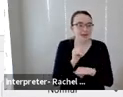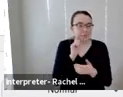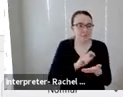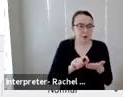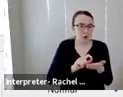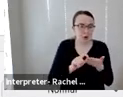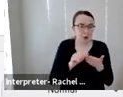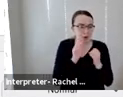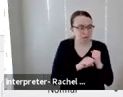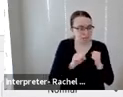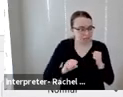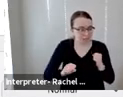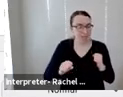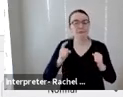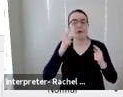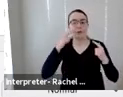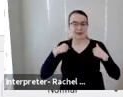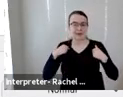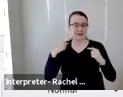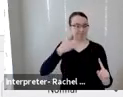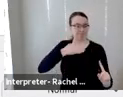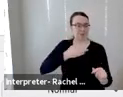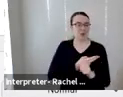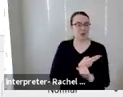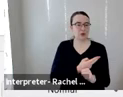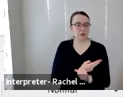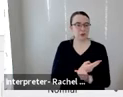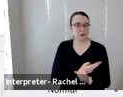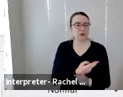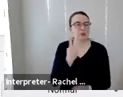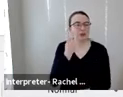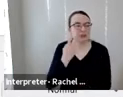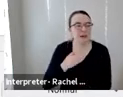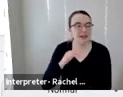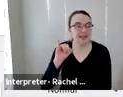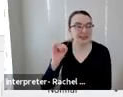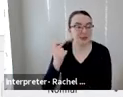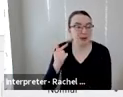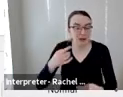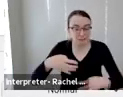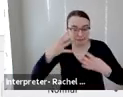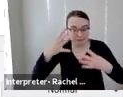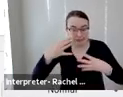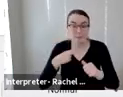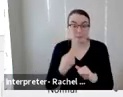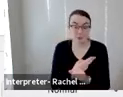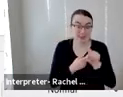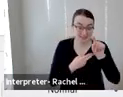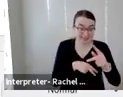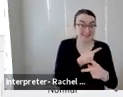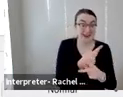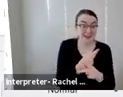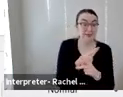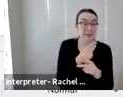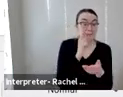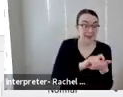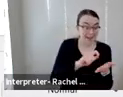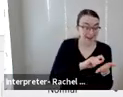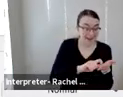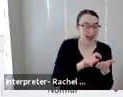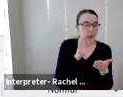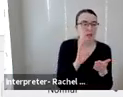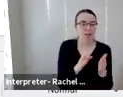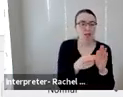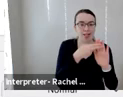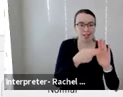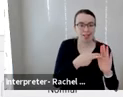kind of what I'm using lately. And that's why I show it. Like, if you follow my Instagram, I'm like, here, I'm using this Lamy pen and I'm using this marker, right?